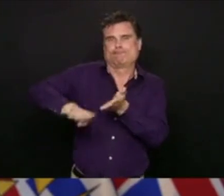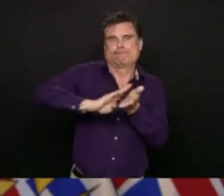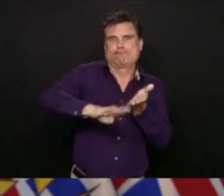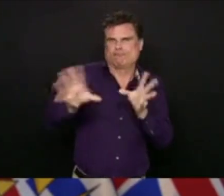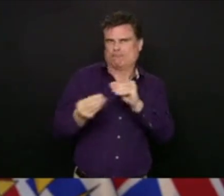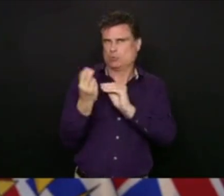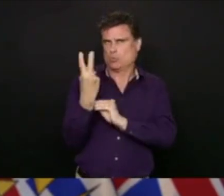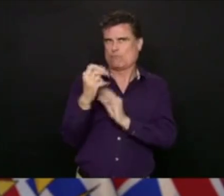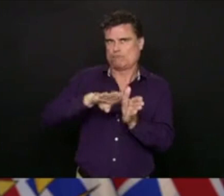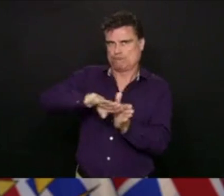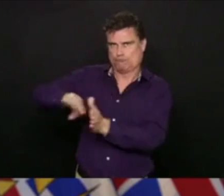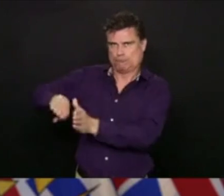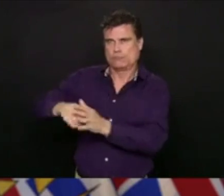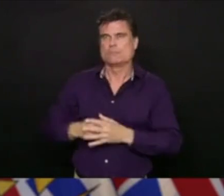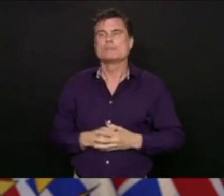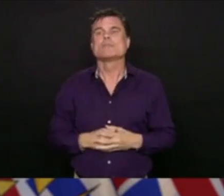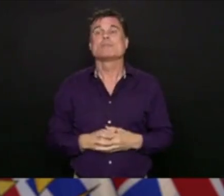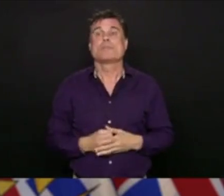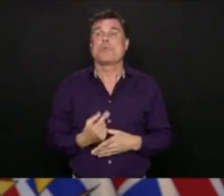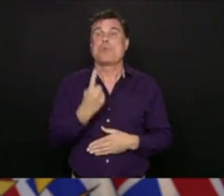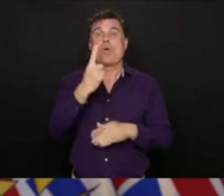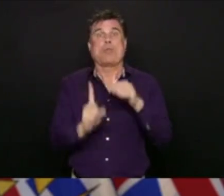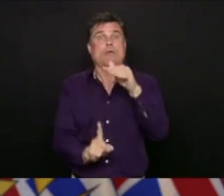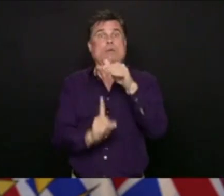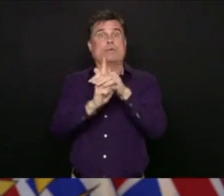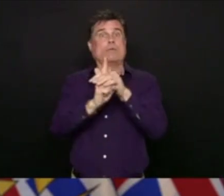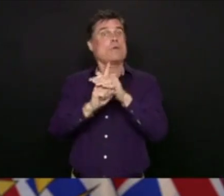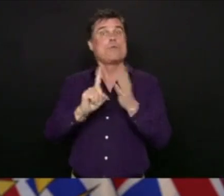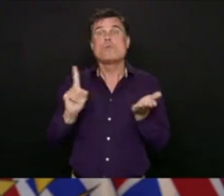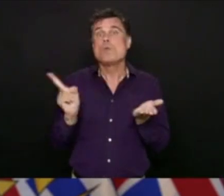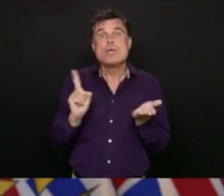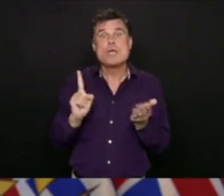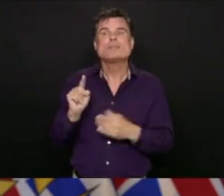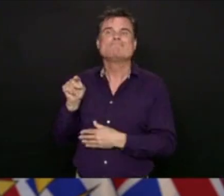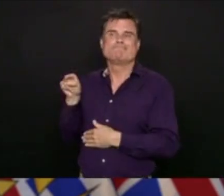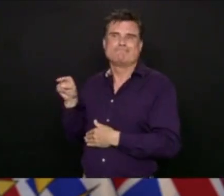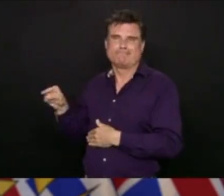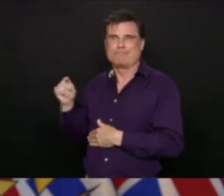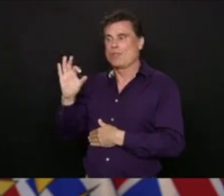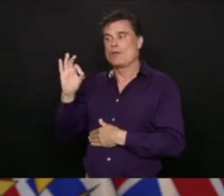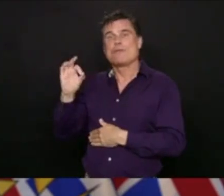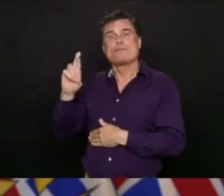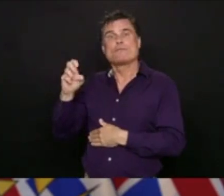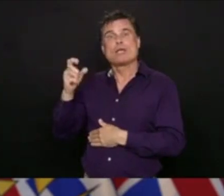Valley Specialty Poultry. The investigation that Fraser Health has been ongoing in that